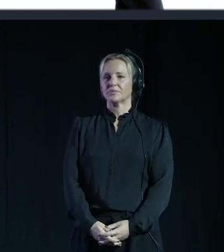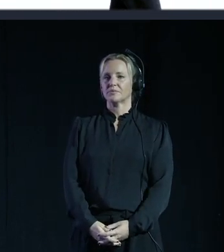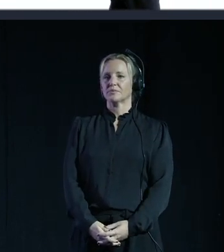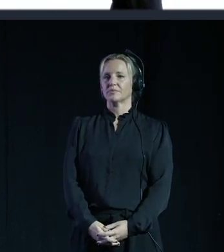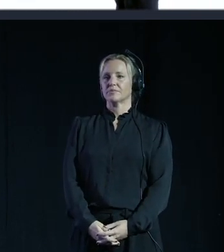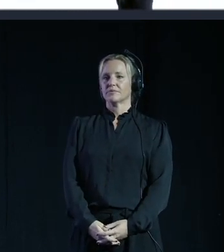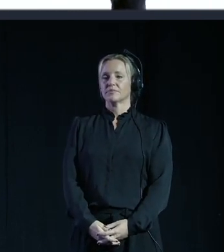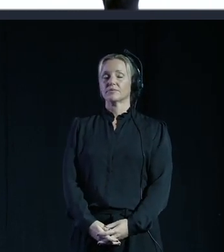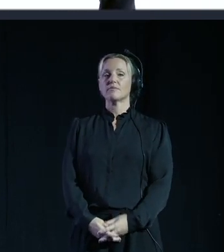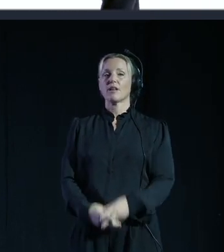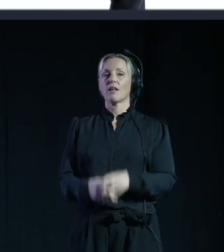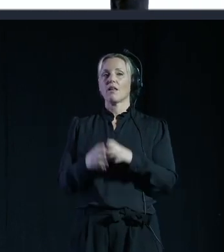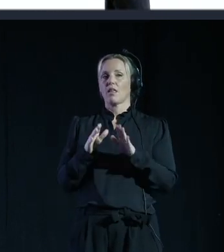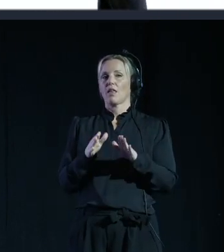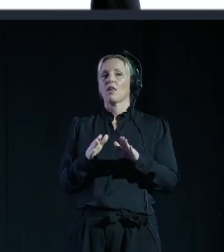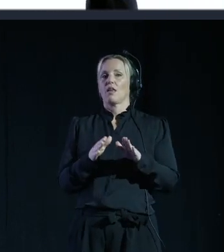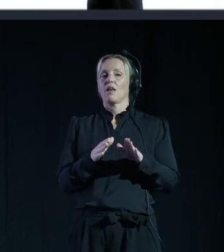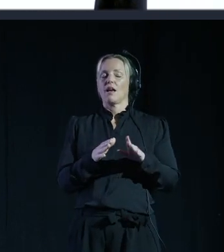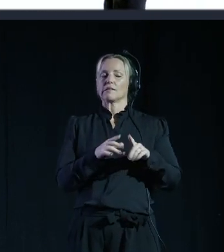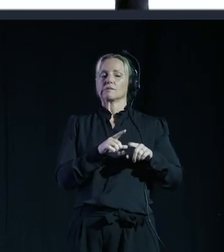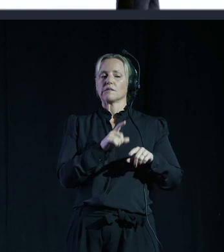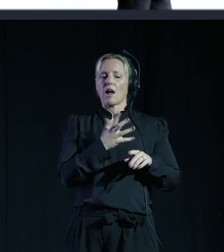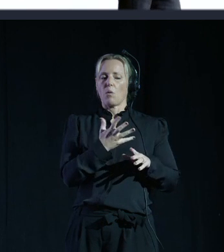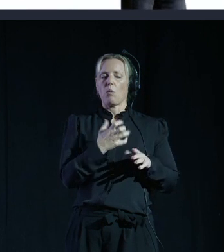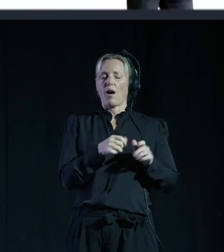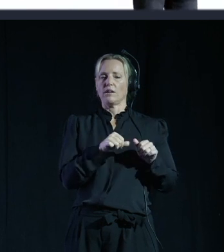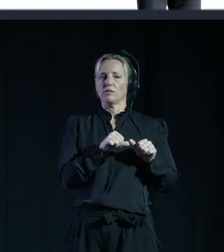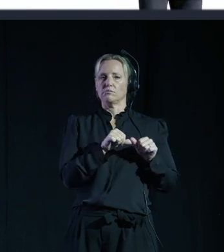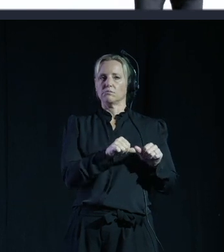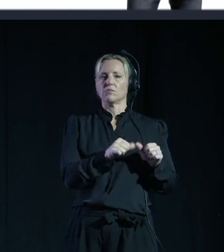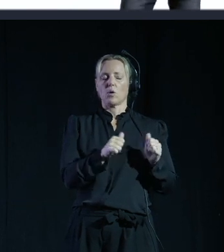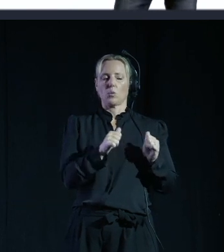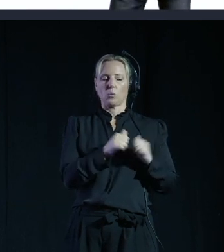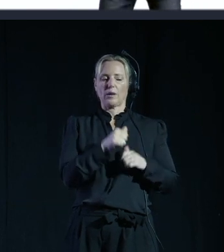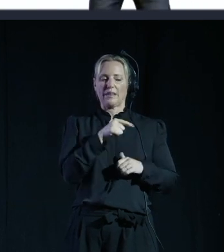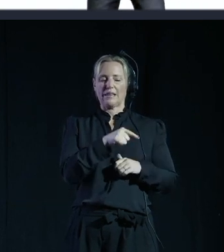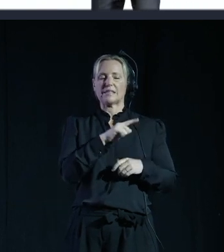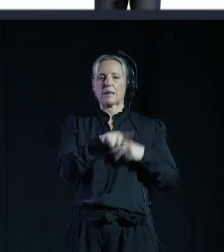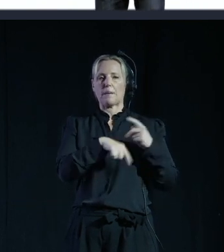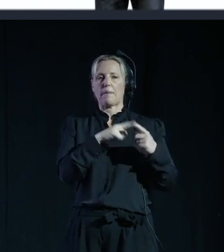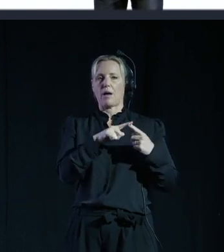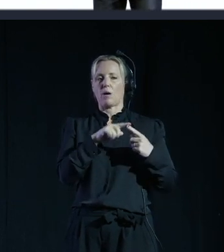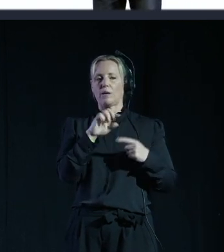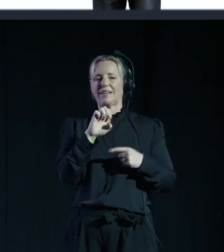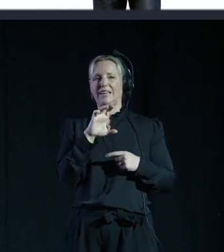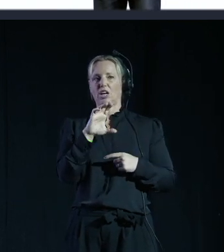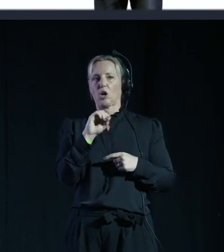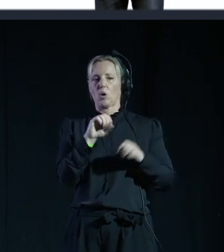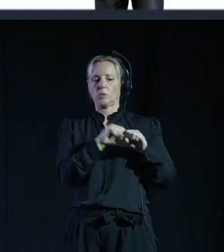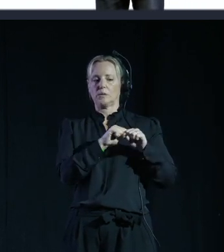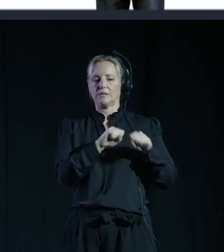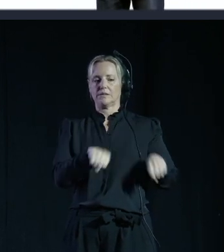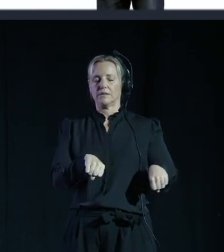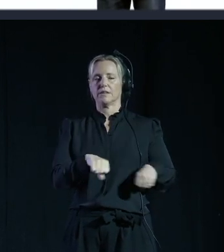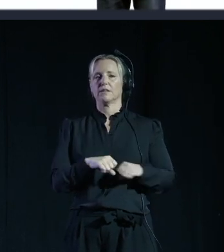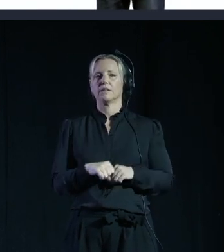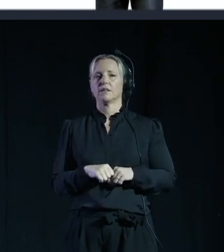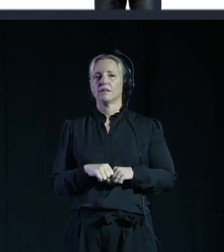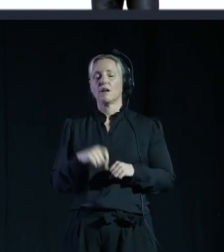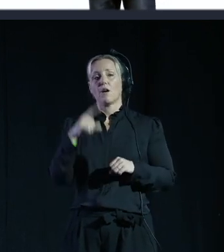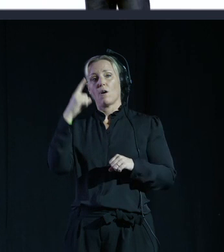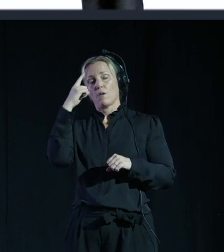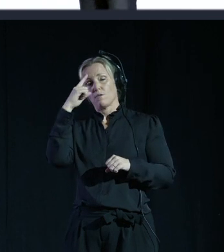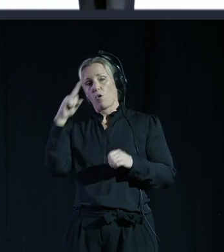Now, before I move on from the semantic layer, I do want to talk about our ecosystem. So when it comes to integrations, we've got